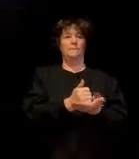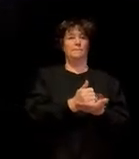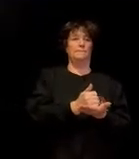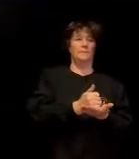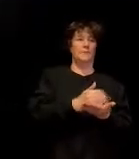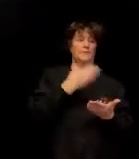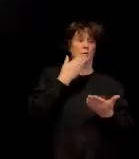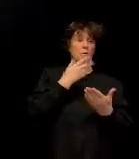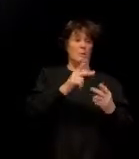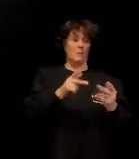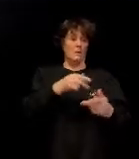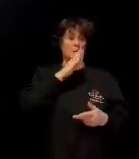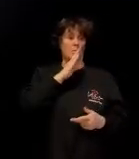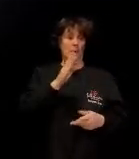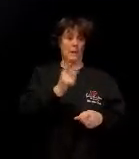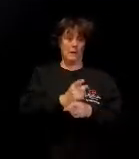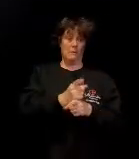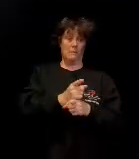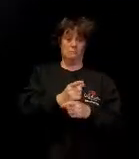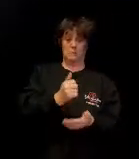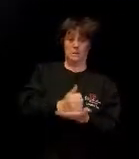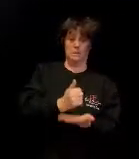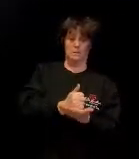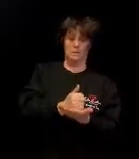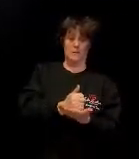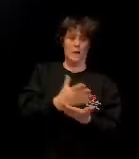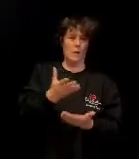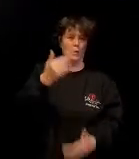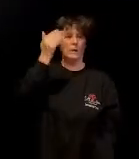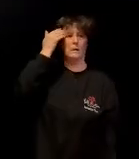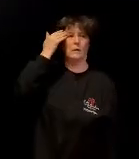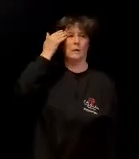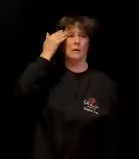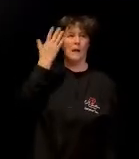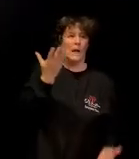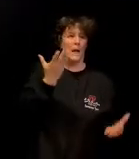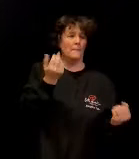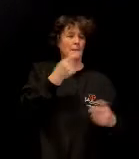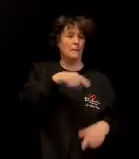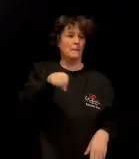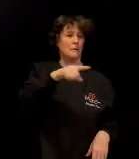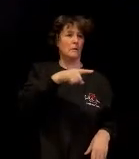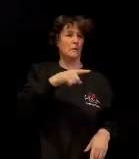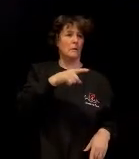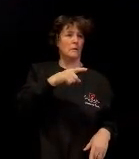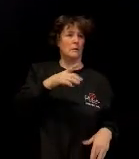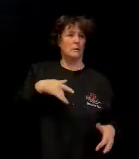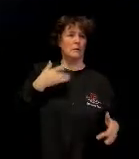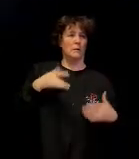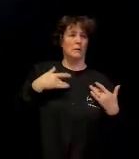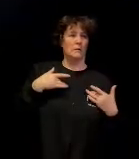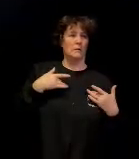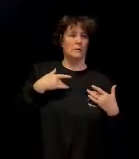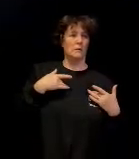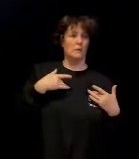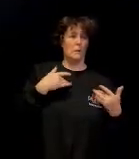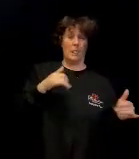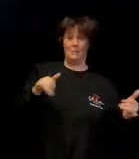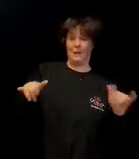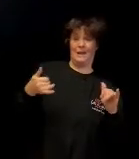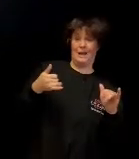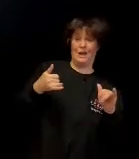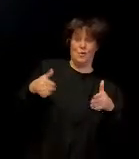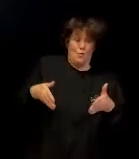Amen. Good place to be, amen. I would like to know, though, how many of you enjoy getting out and playing on the roads in your